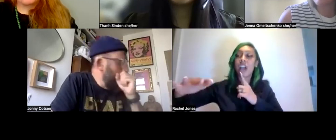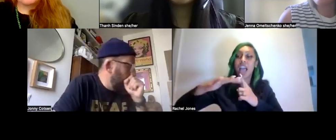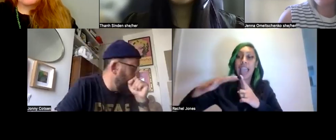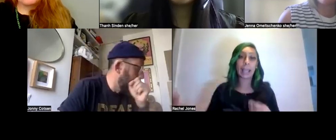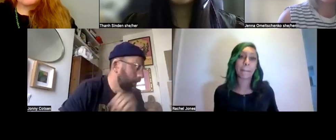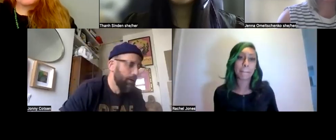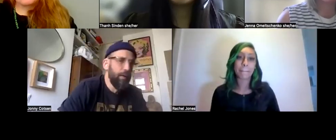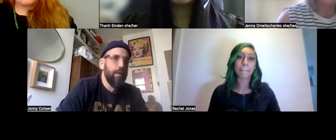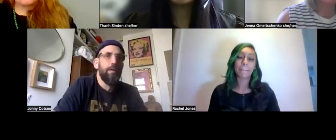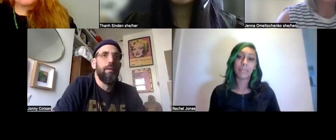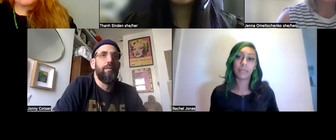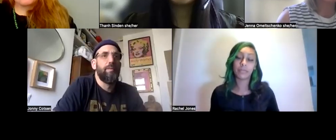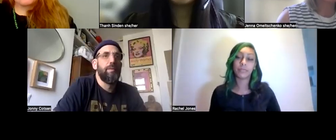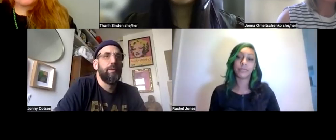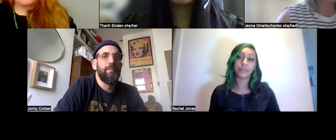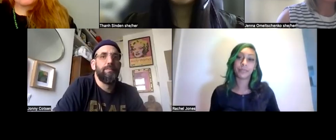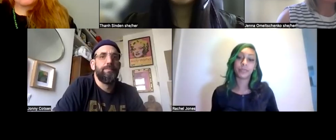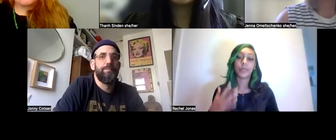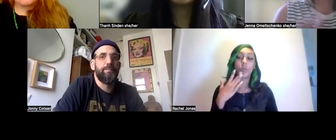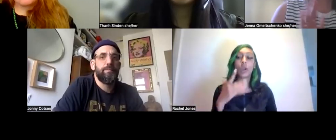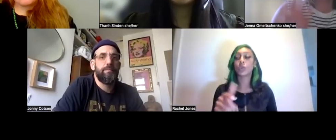unexpected thing is that when you start,